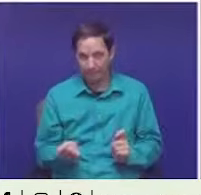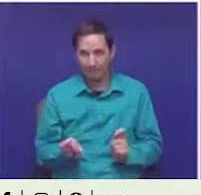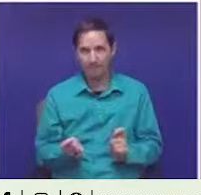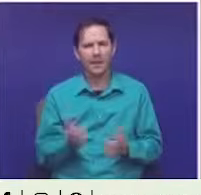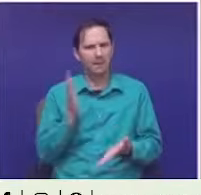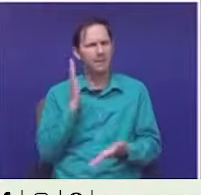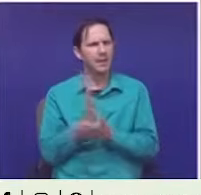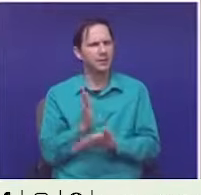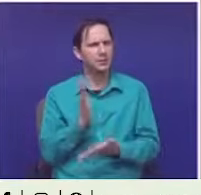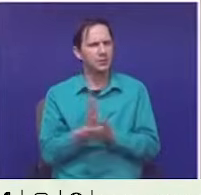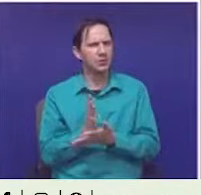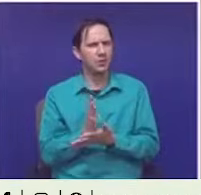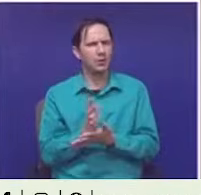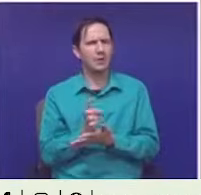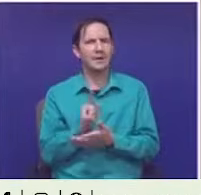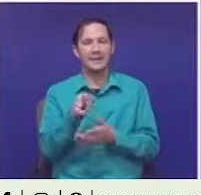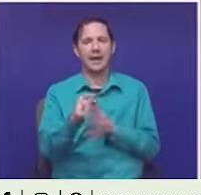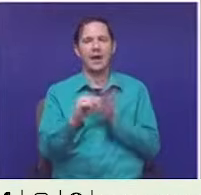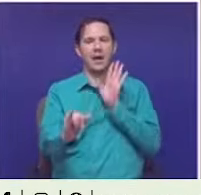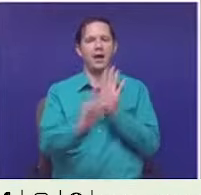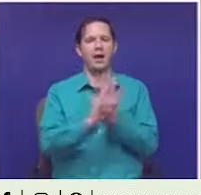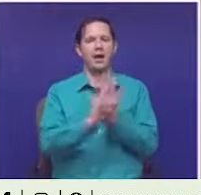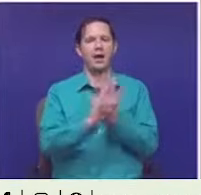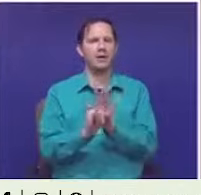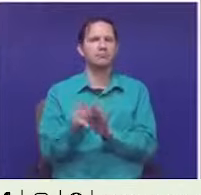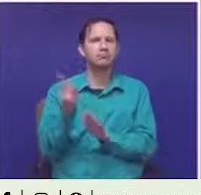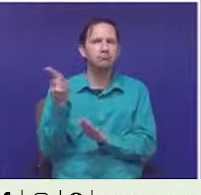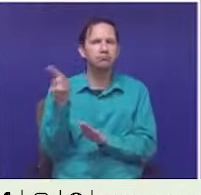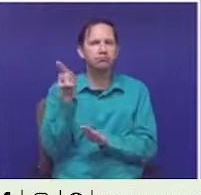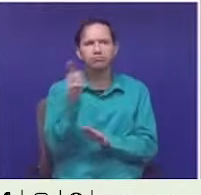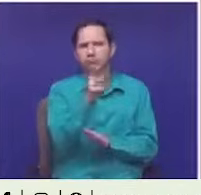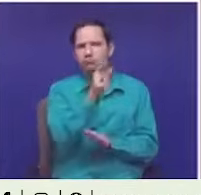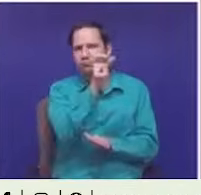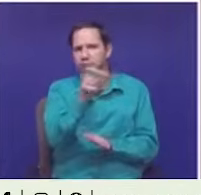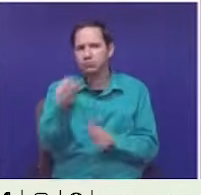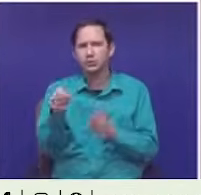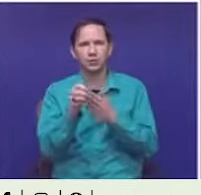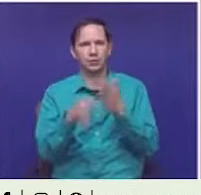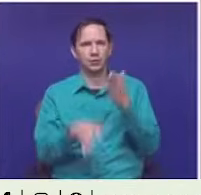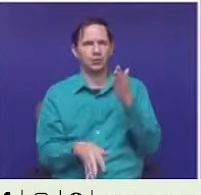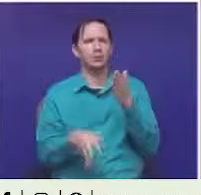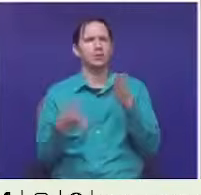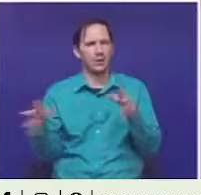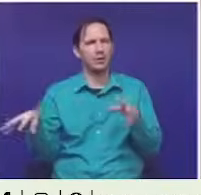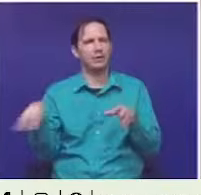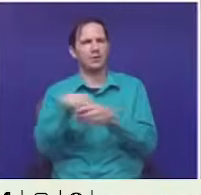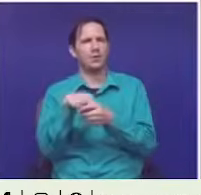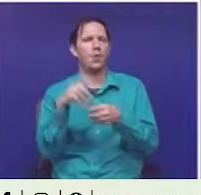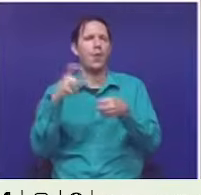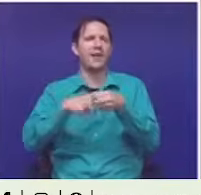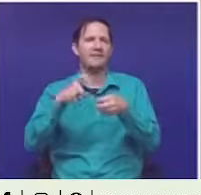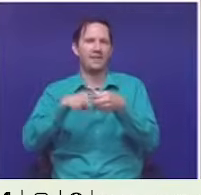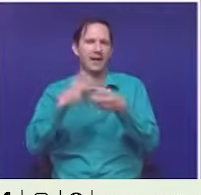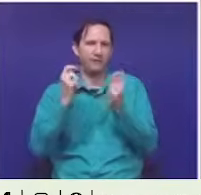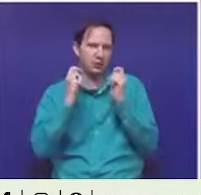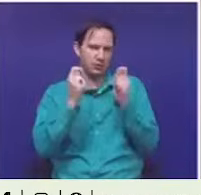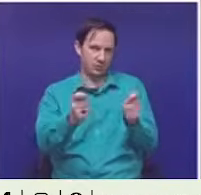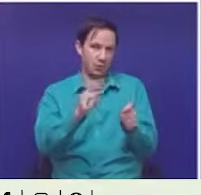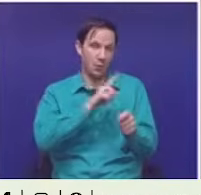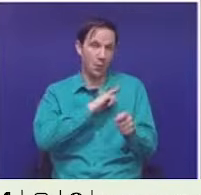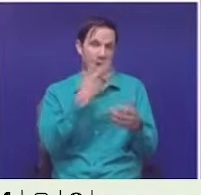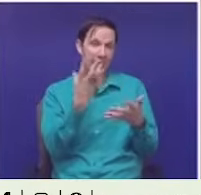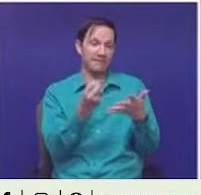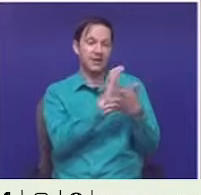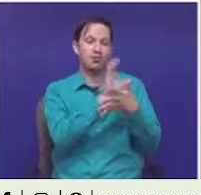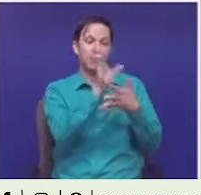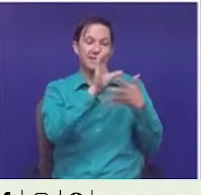for making sure that they identify learners who are worthy of scholar transport. Remember that we have a criteria that